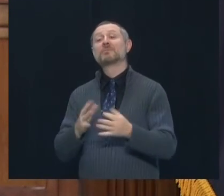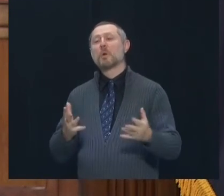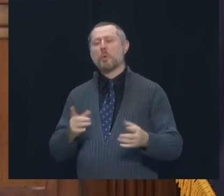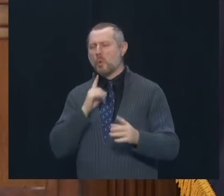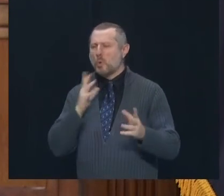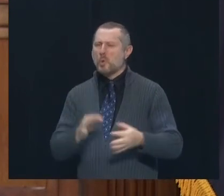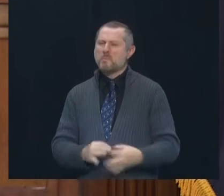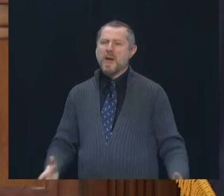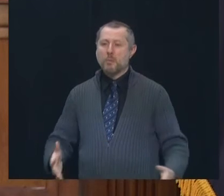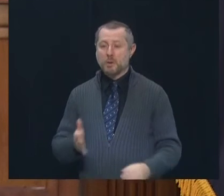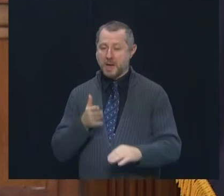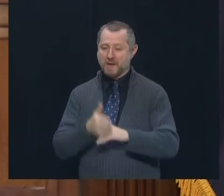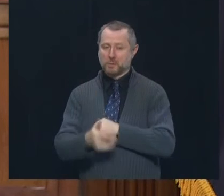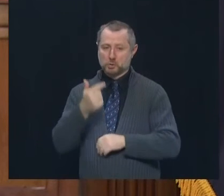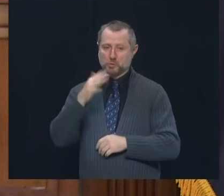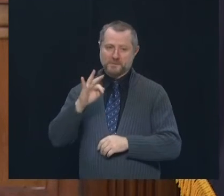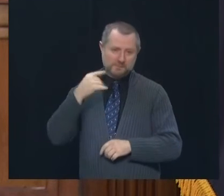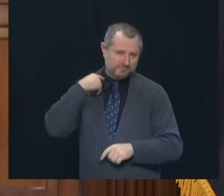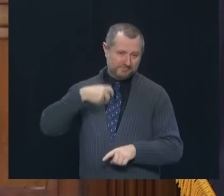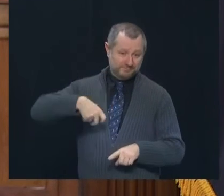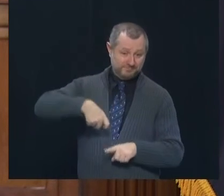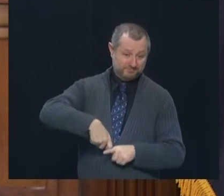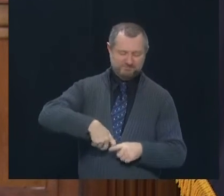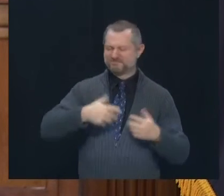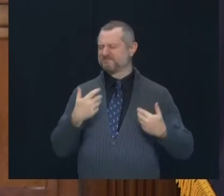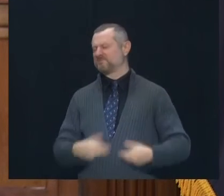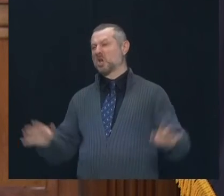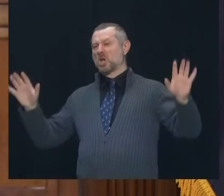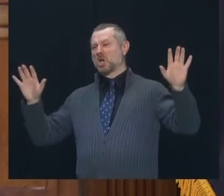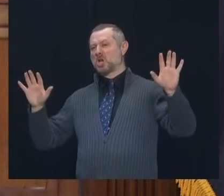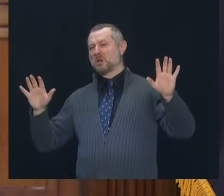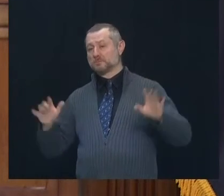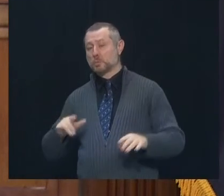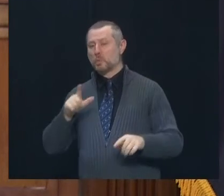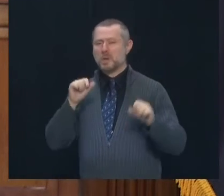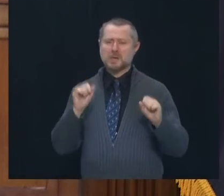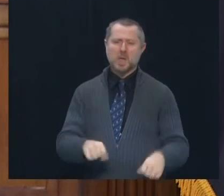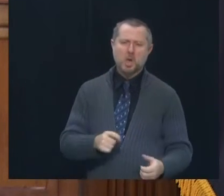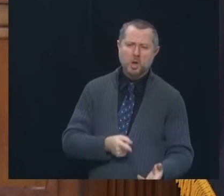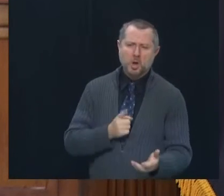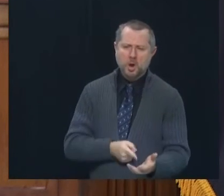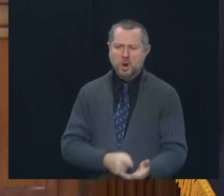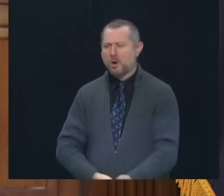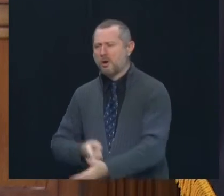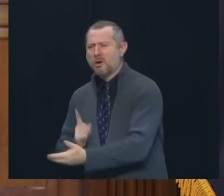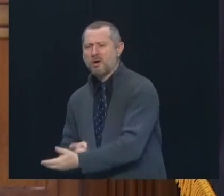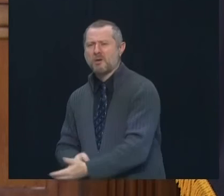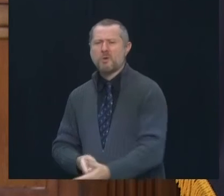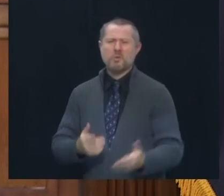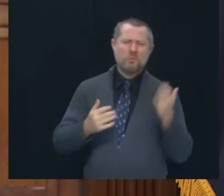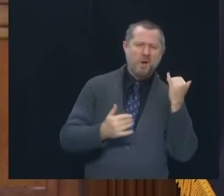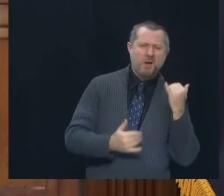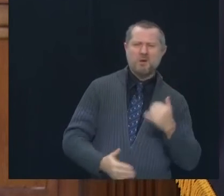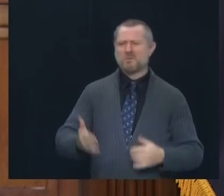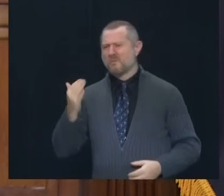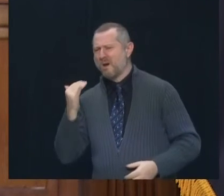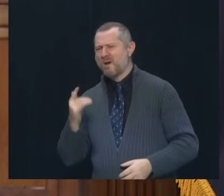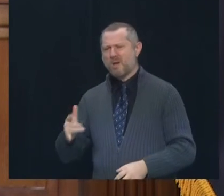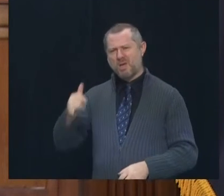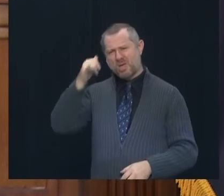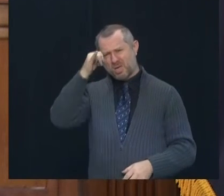murder. Now, you can argue it the other way. Why did it take so long to